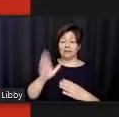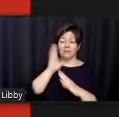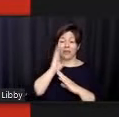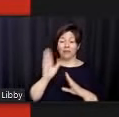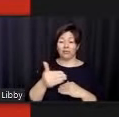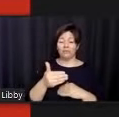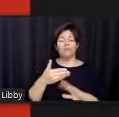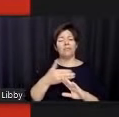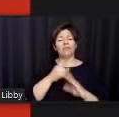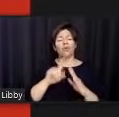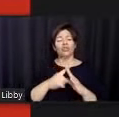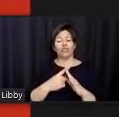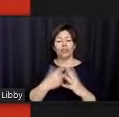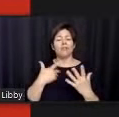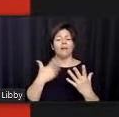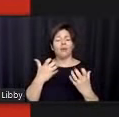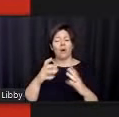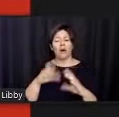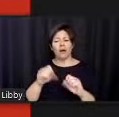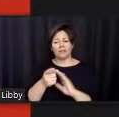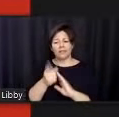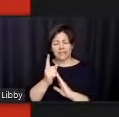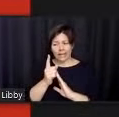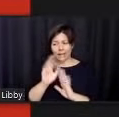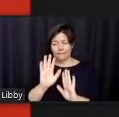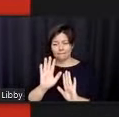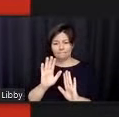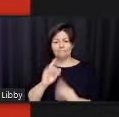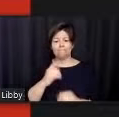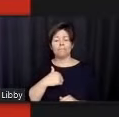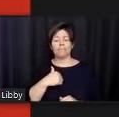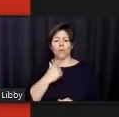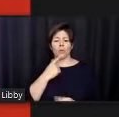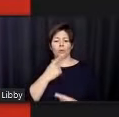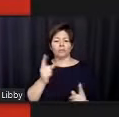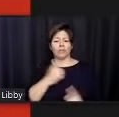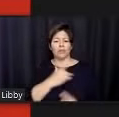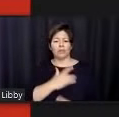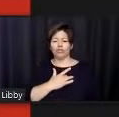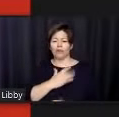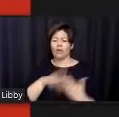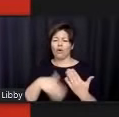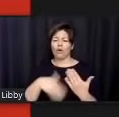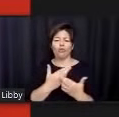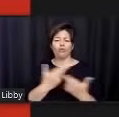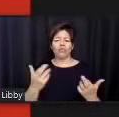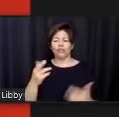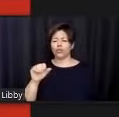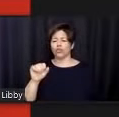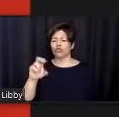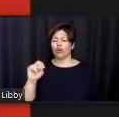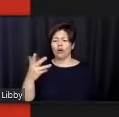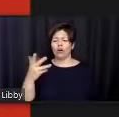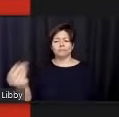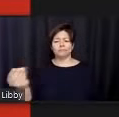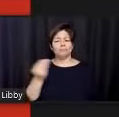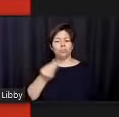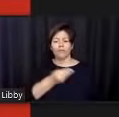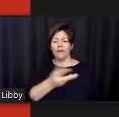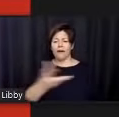before I begin, I just want to take a second and appreciate all the resources that Sean has provided for